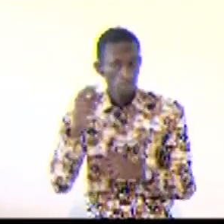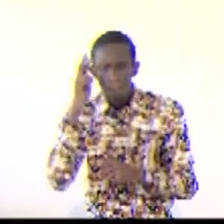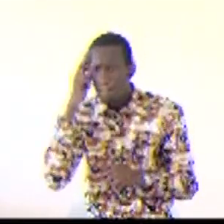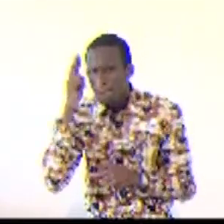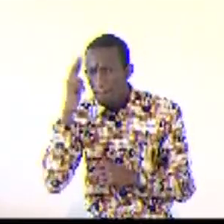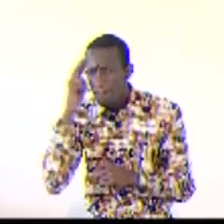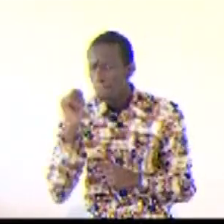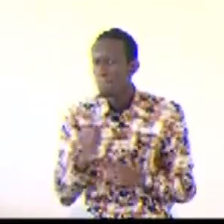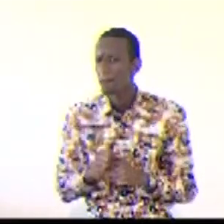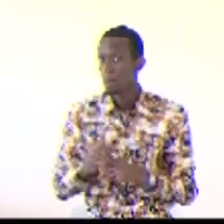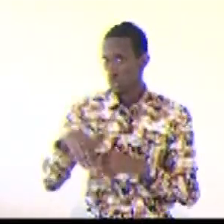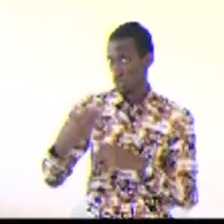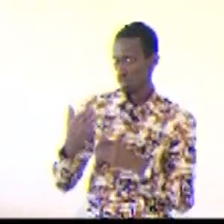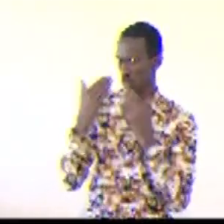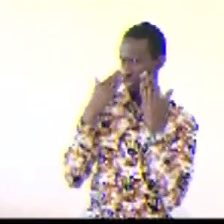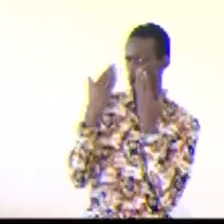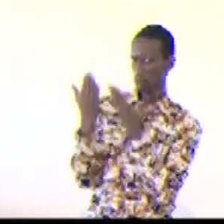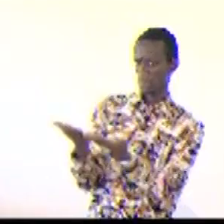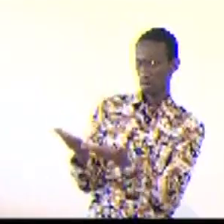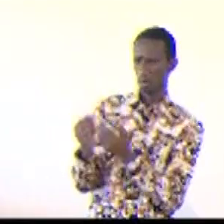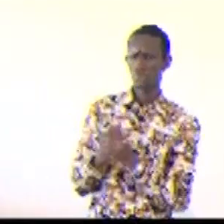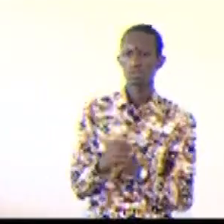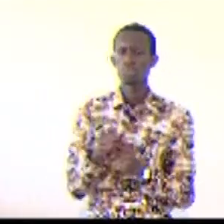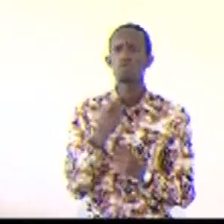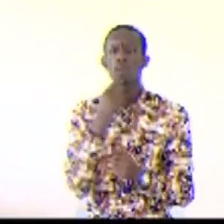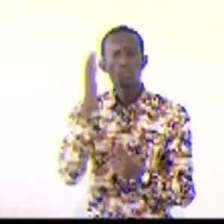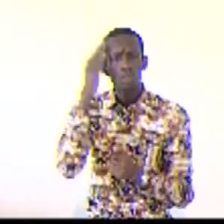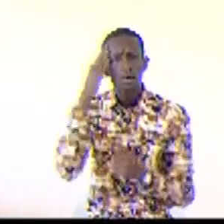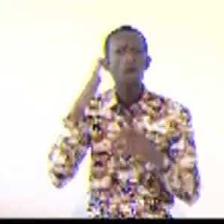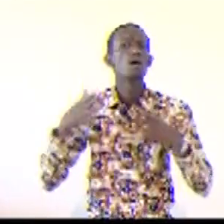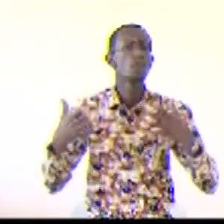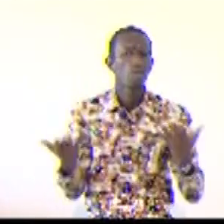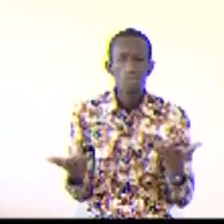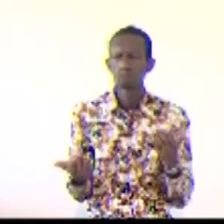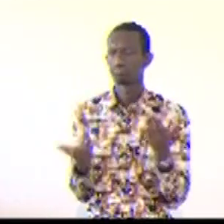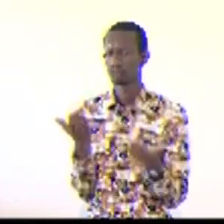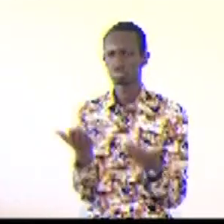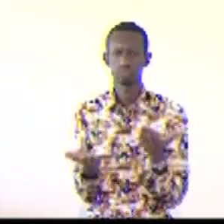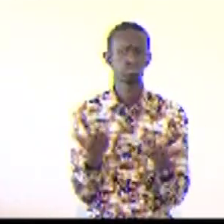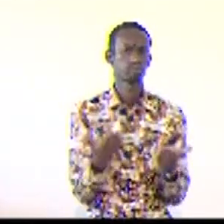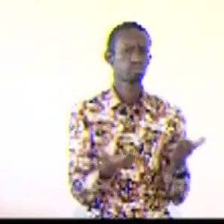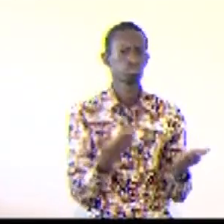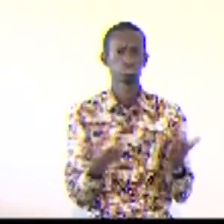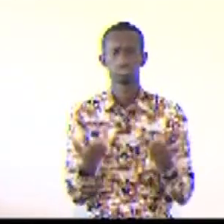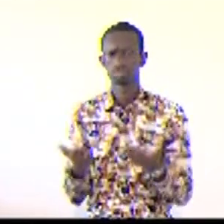looked at how we can measure the rate of the reaction. So we looked at the measurement